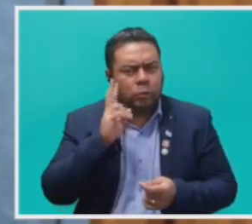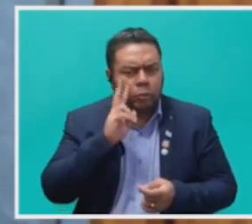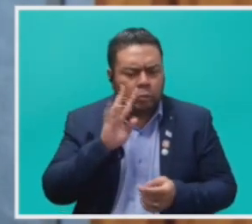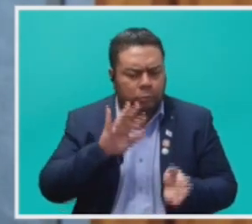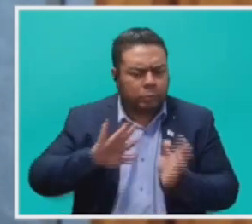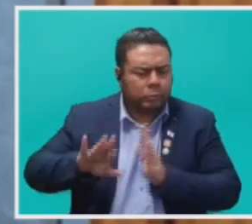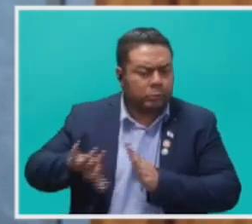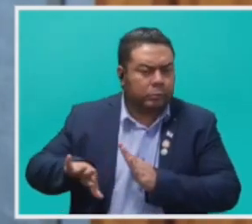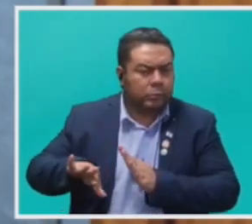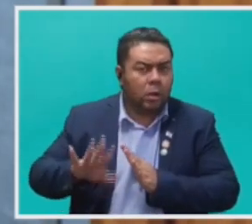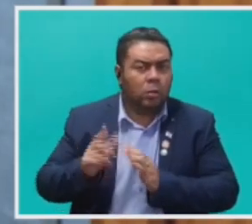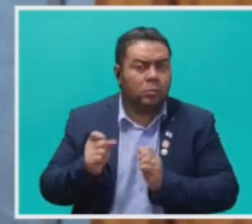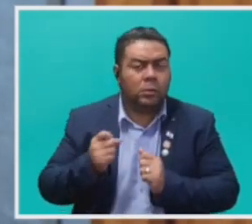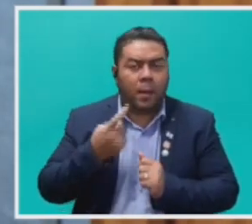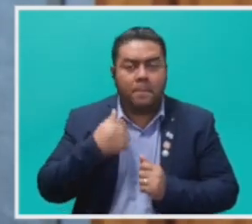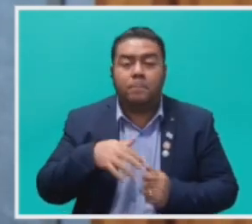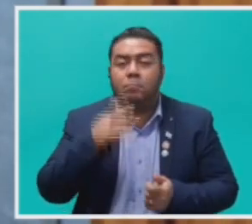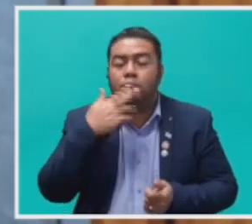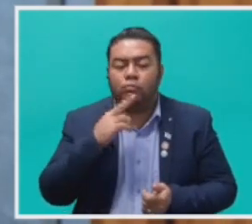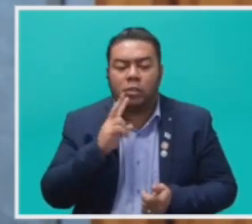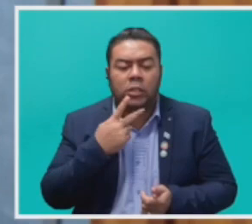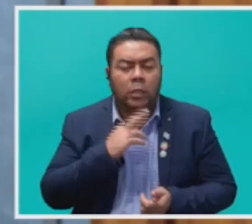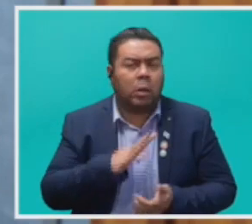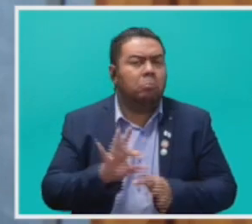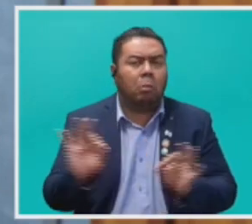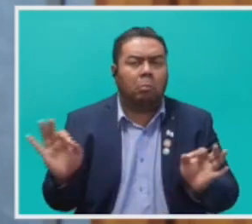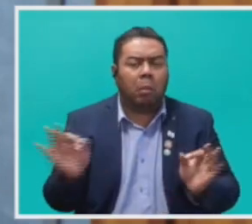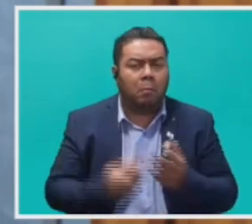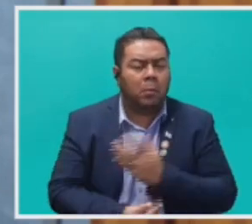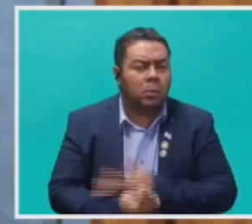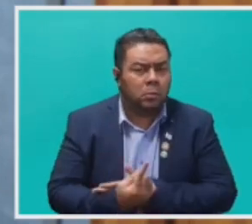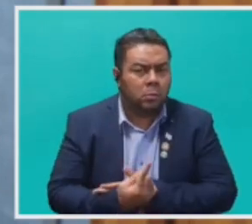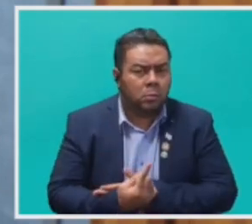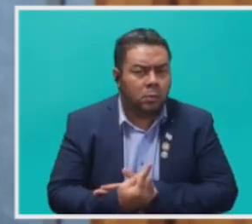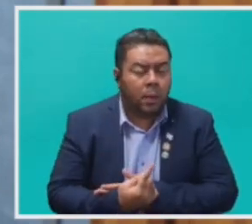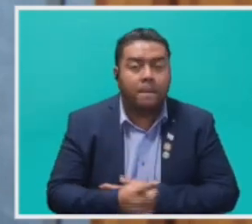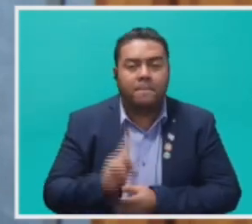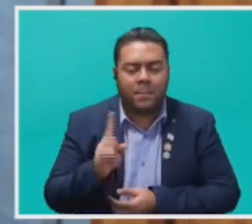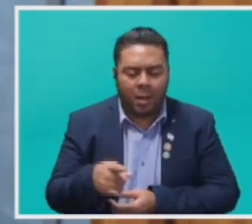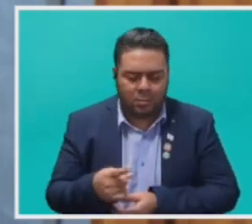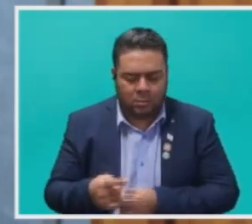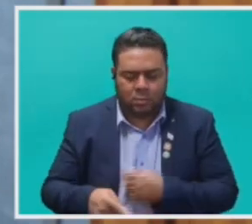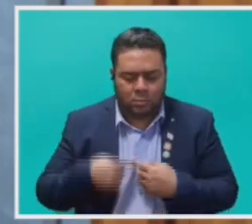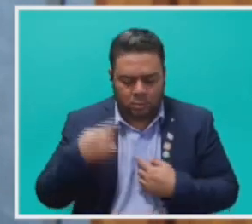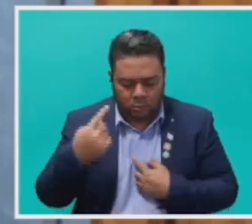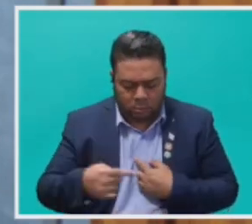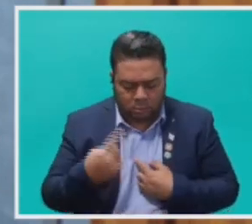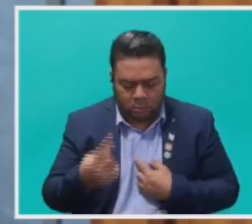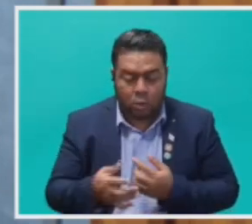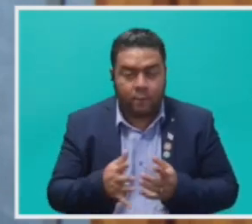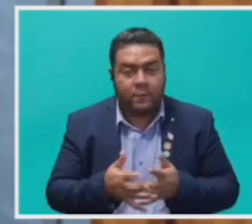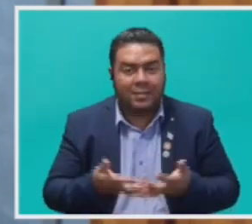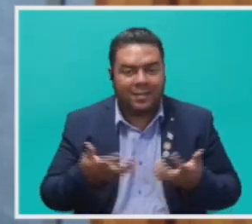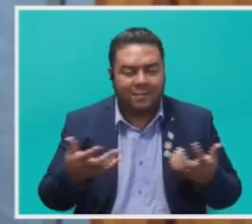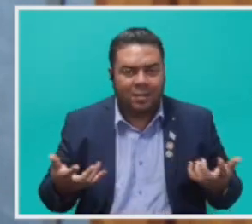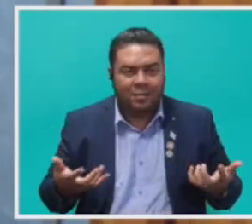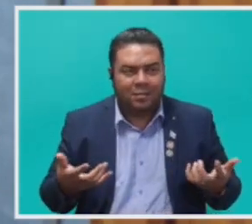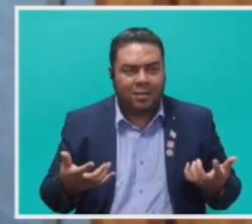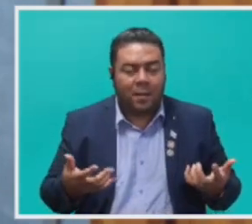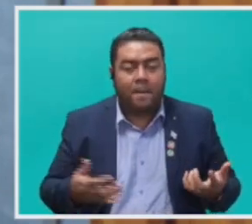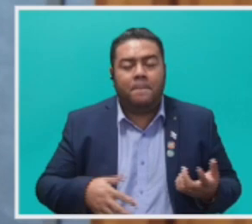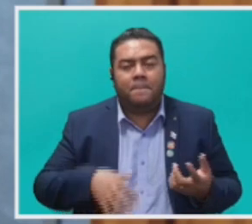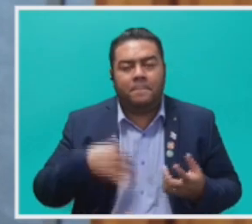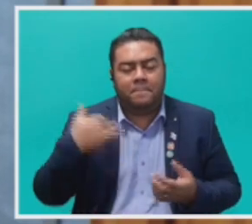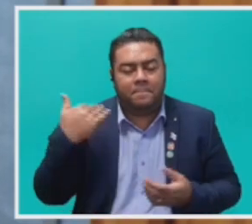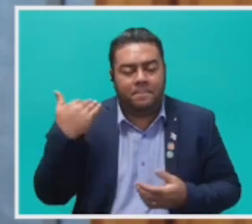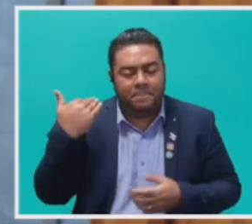events and perhaps pretend that they did not happen. But constant echoes of divide, narratives of the